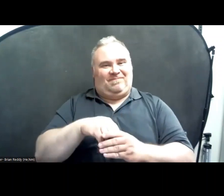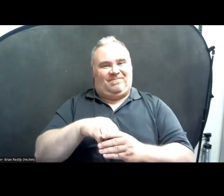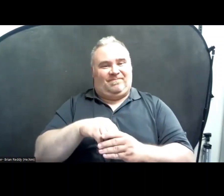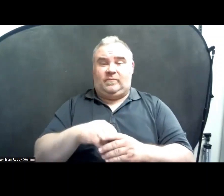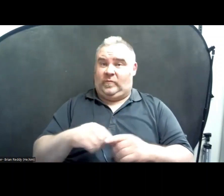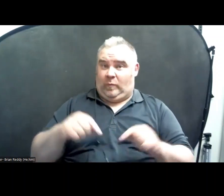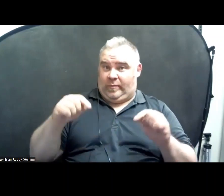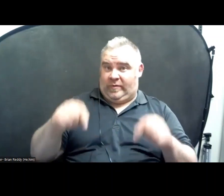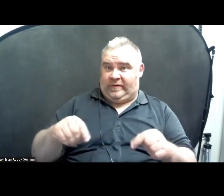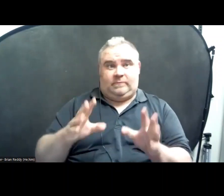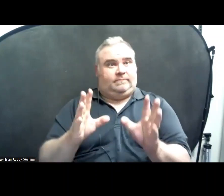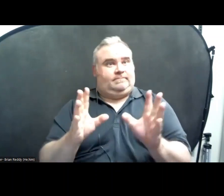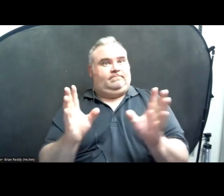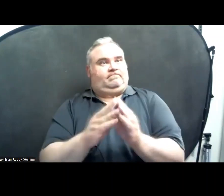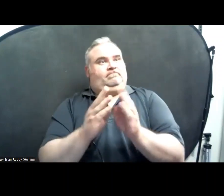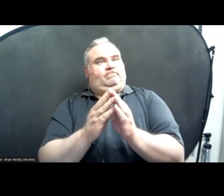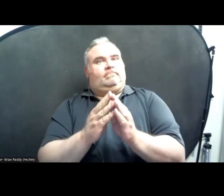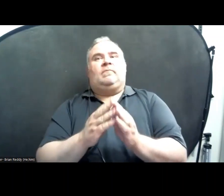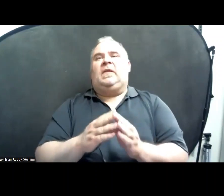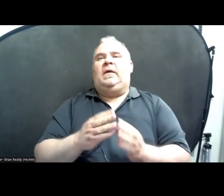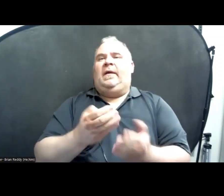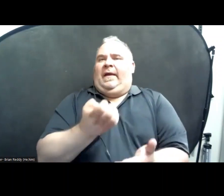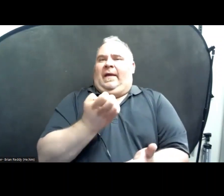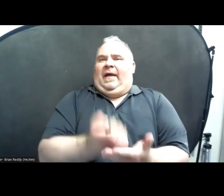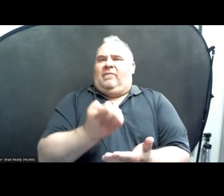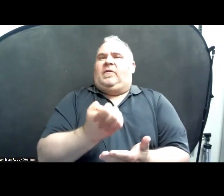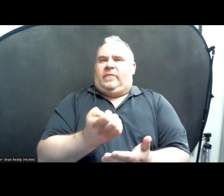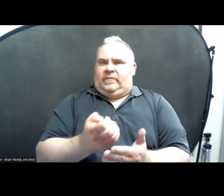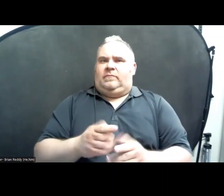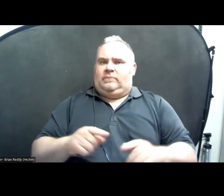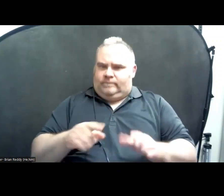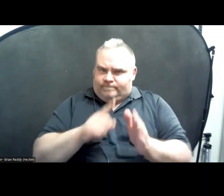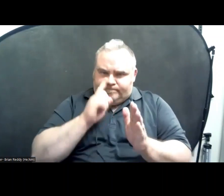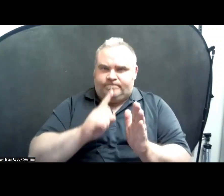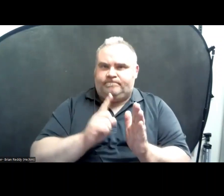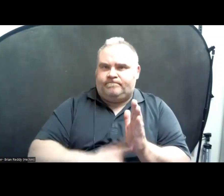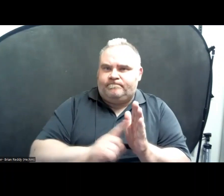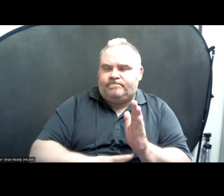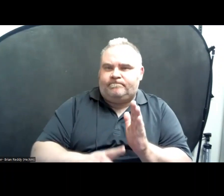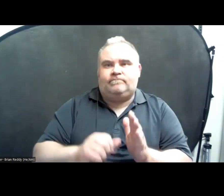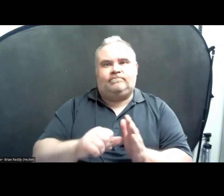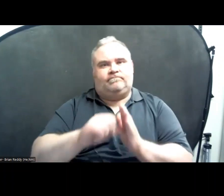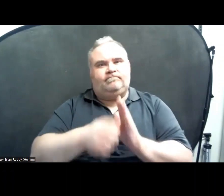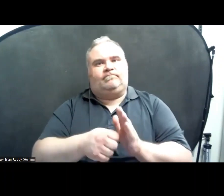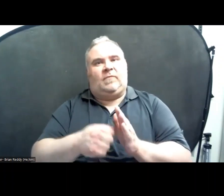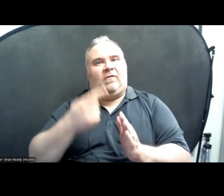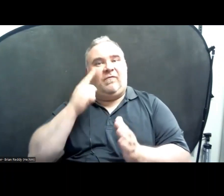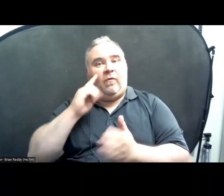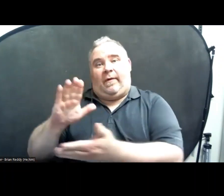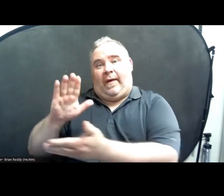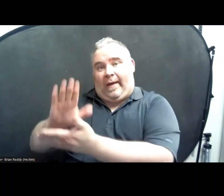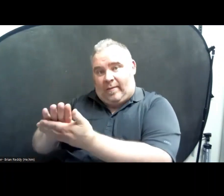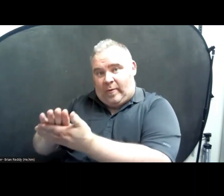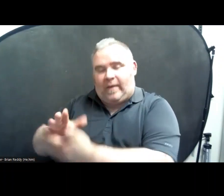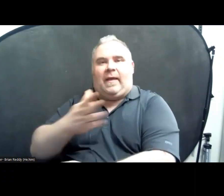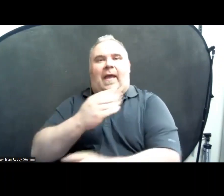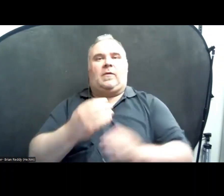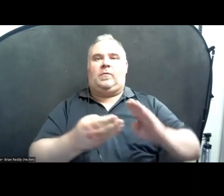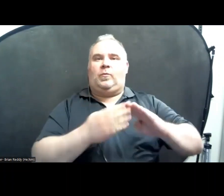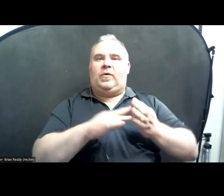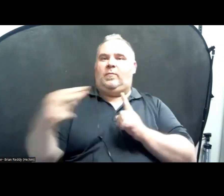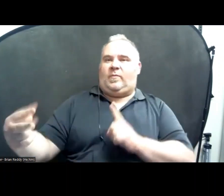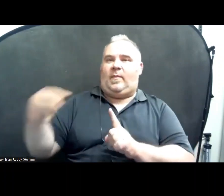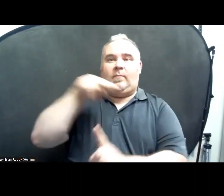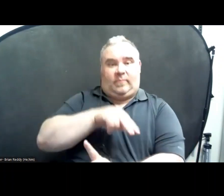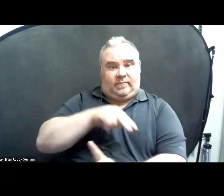format, evidence-based perspectives on the continuum of cancer care and research are highlighted from both the academic and community